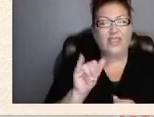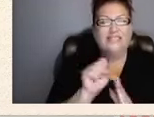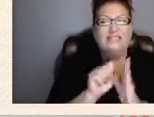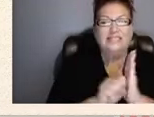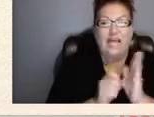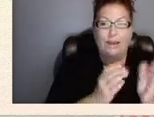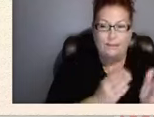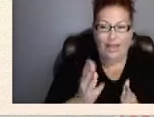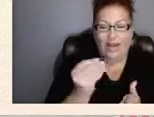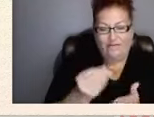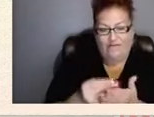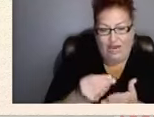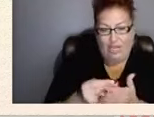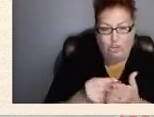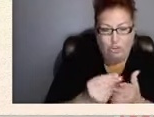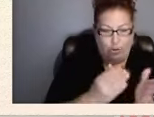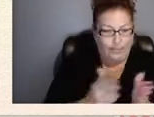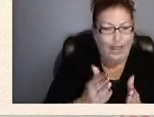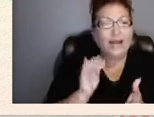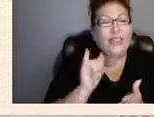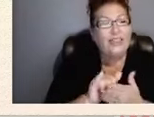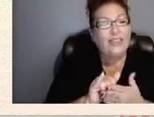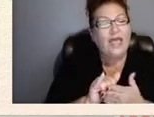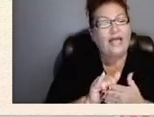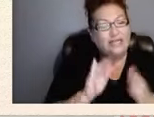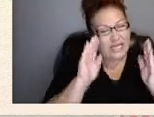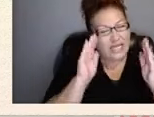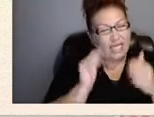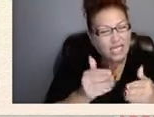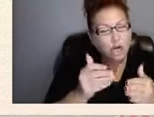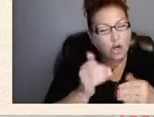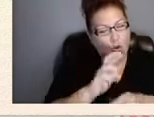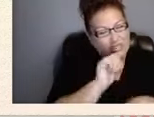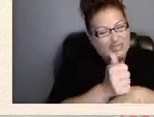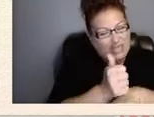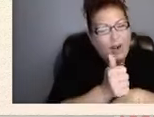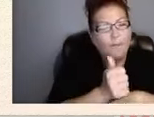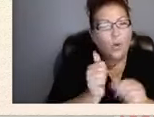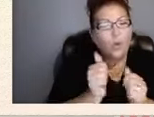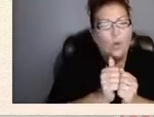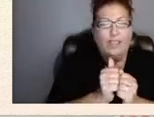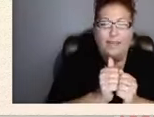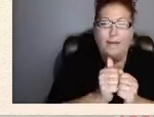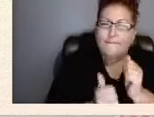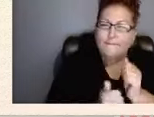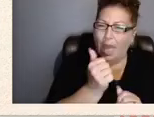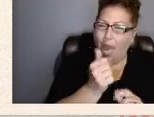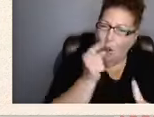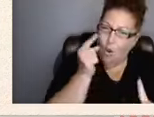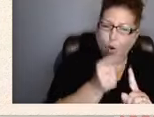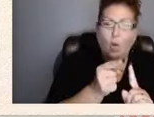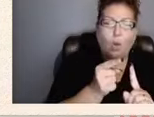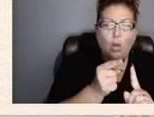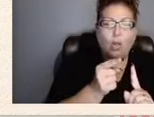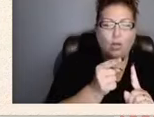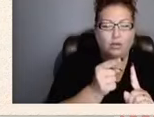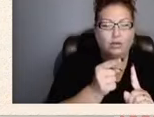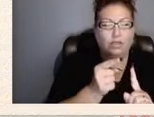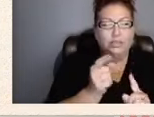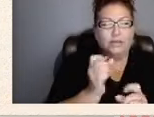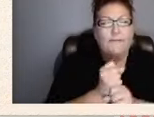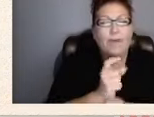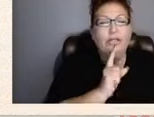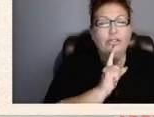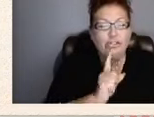planning that is geared or set up with the main goal being to make sure that